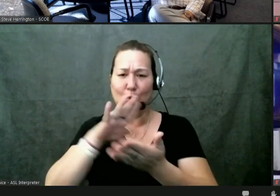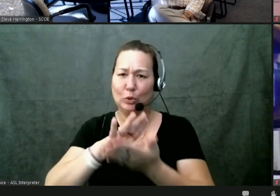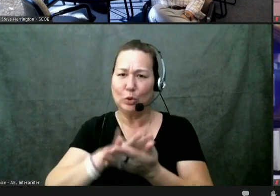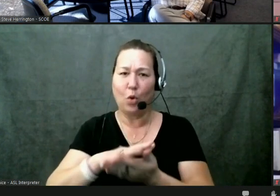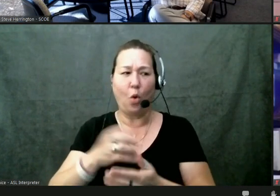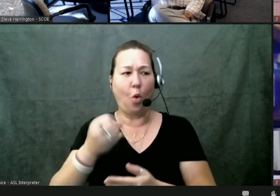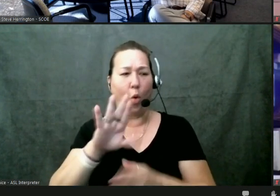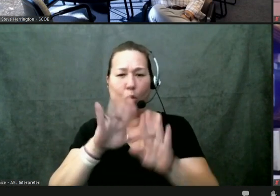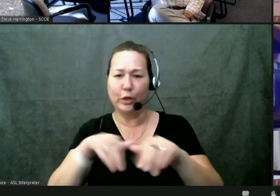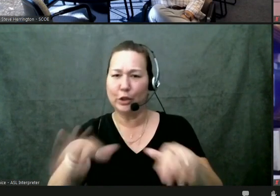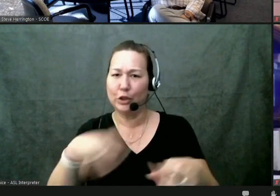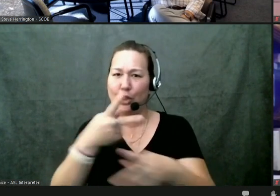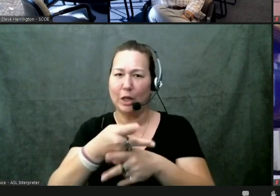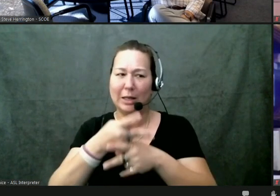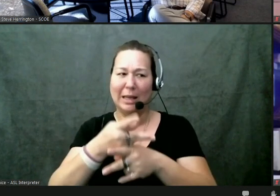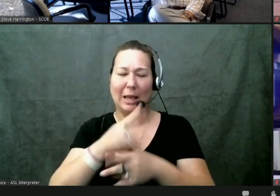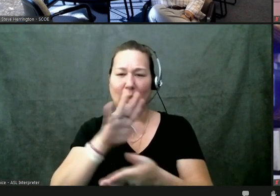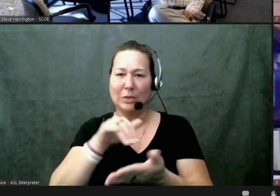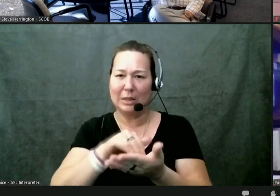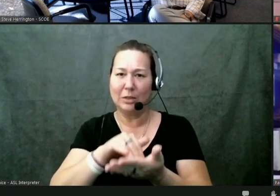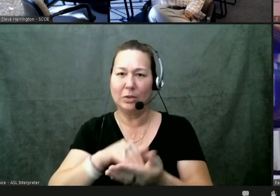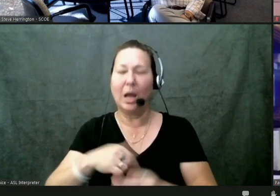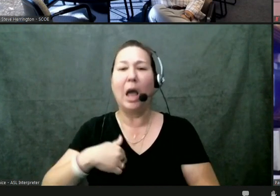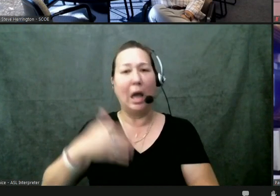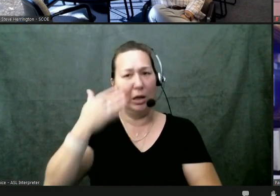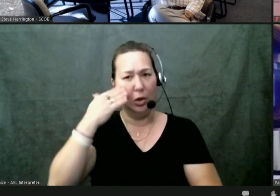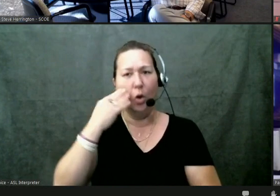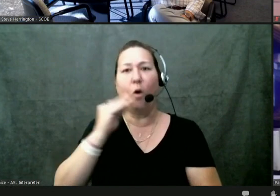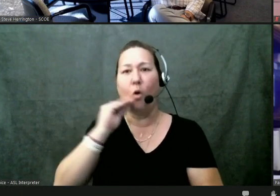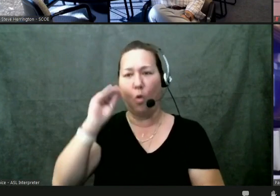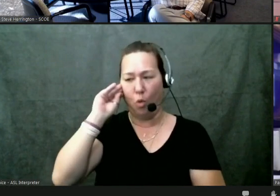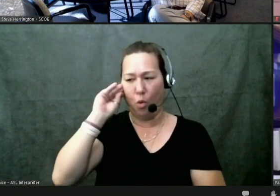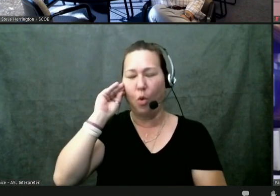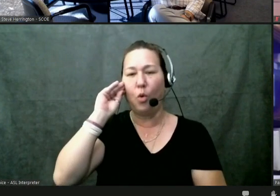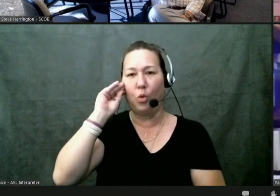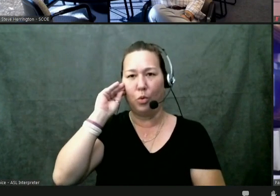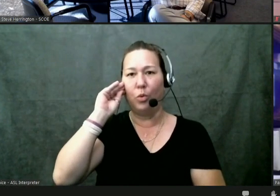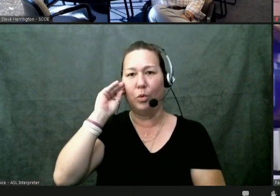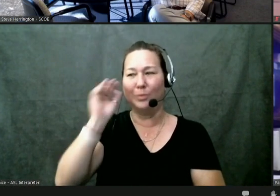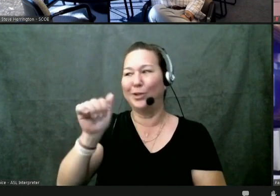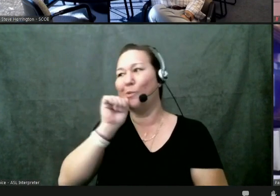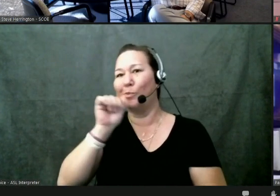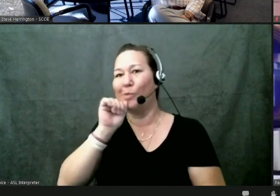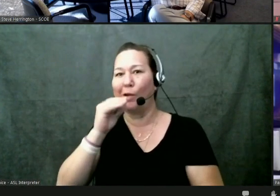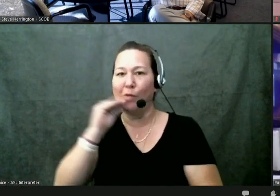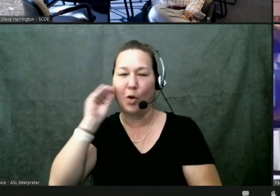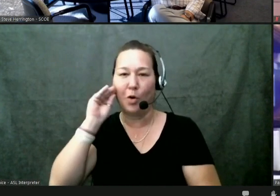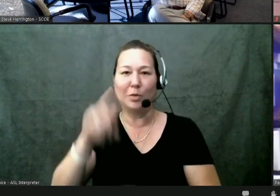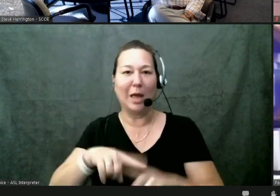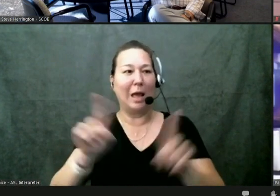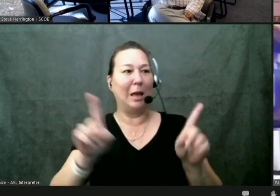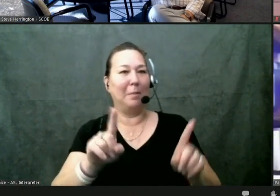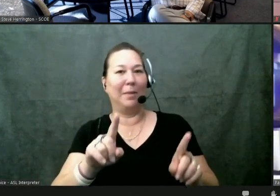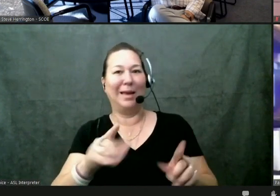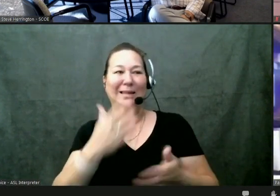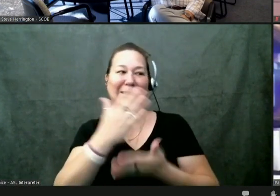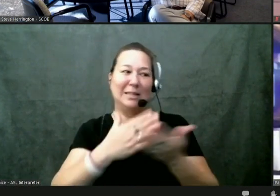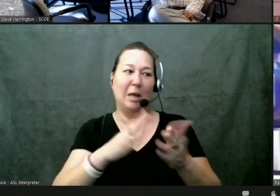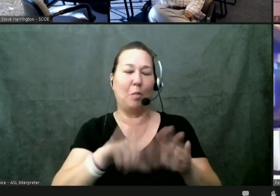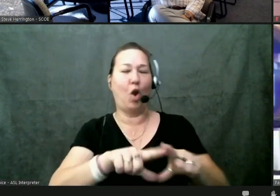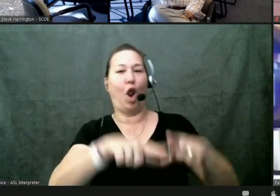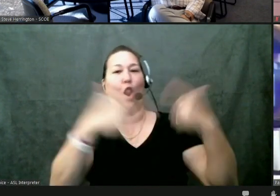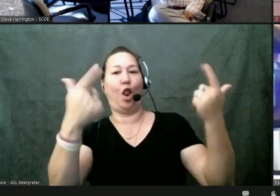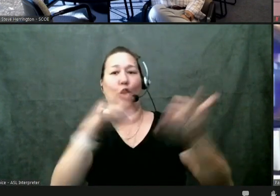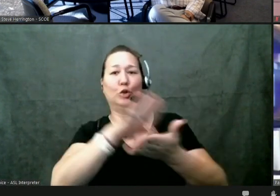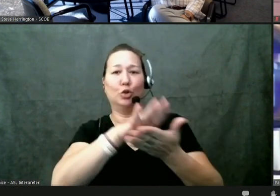centers. I know that homes are an issue because they're private. A lot of these centers are private homes, but some of these are larger schools. Will you